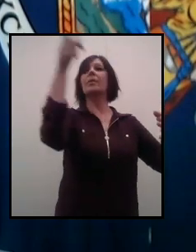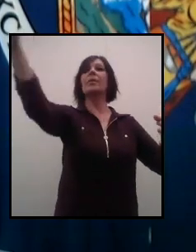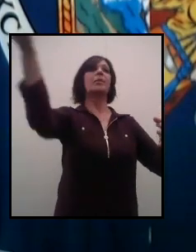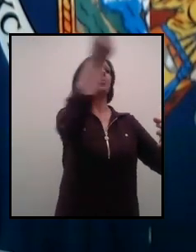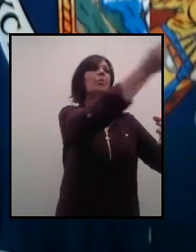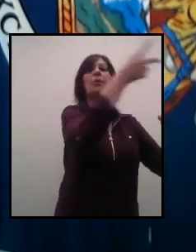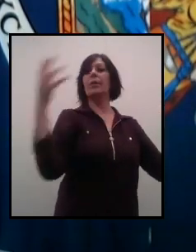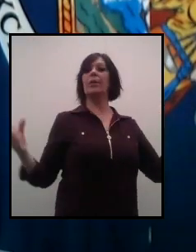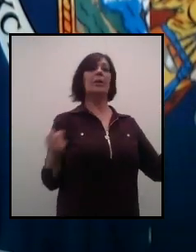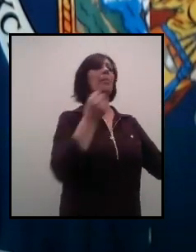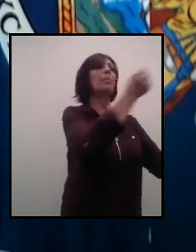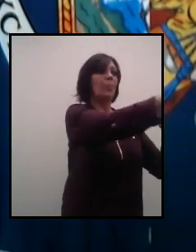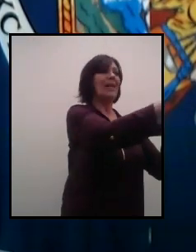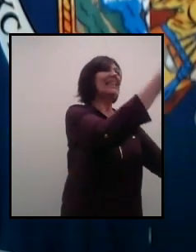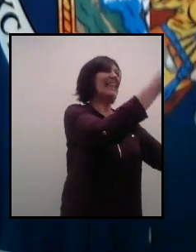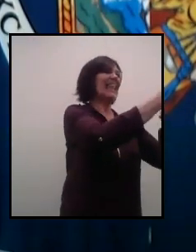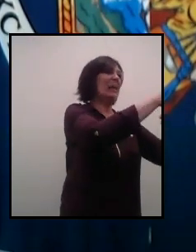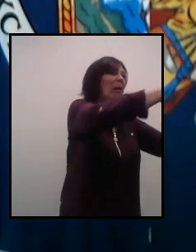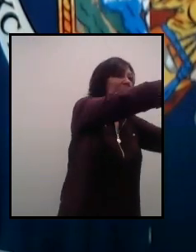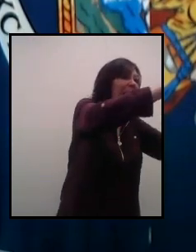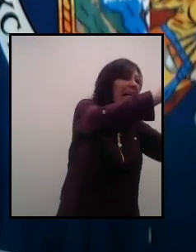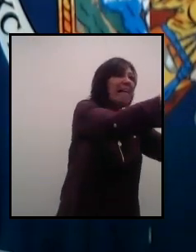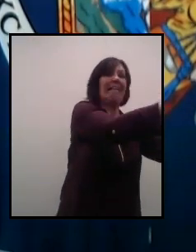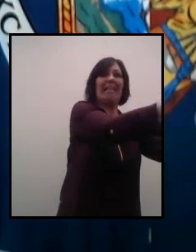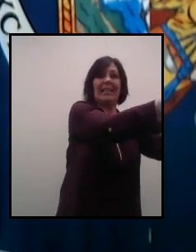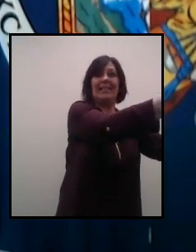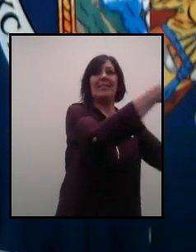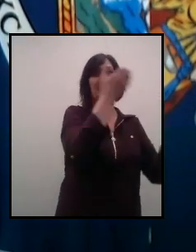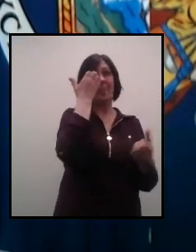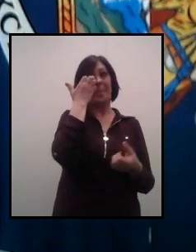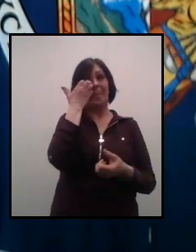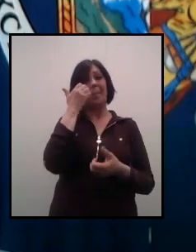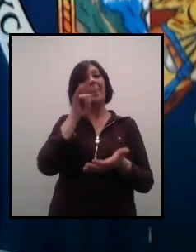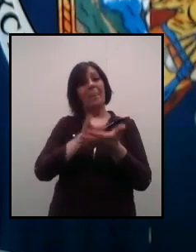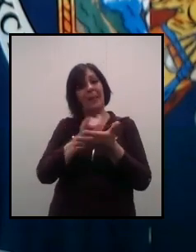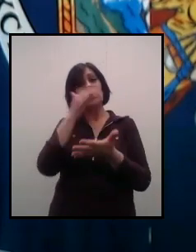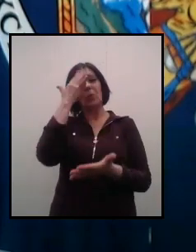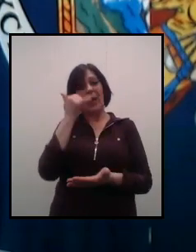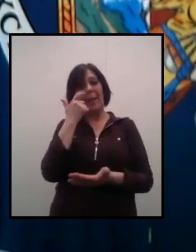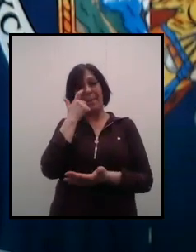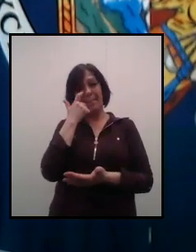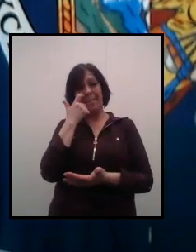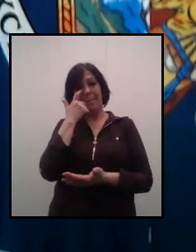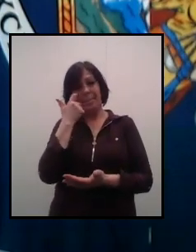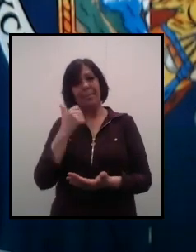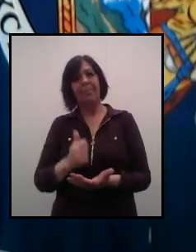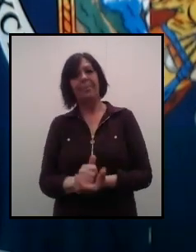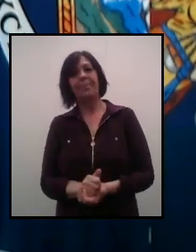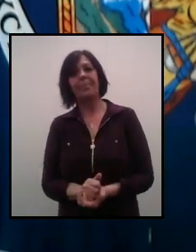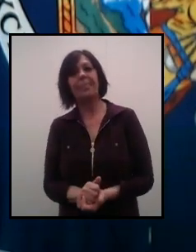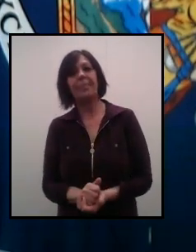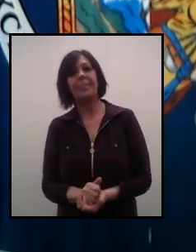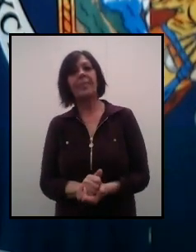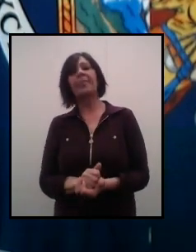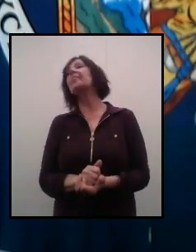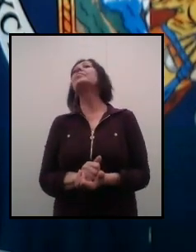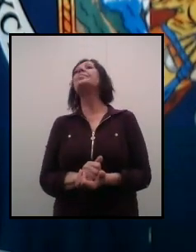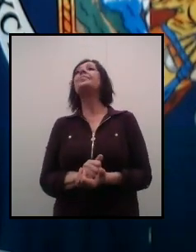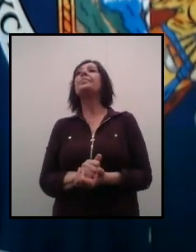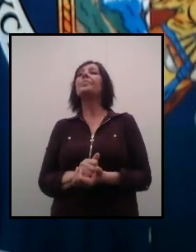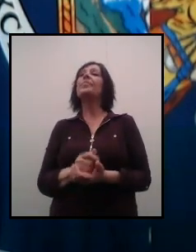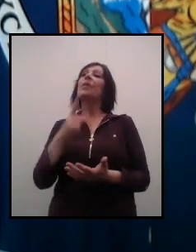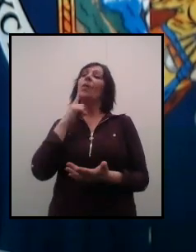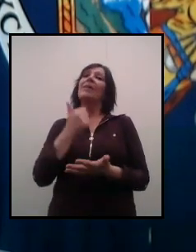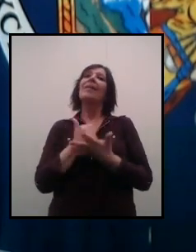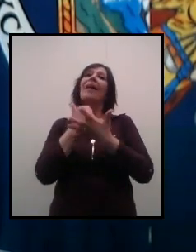people were intentionally placed in those nursing homes or long-term care facilities if they have COVID-19 to